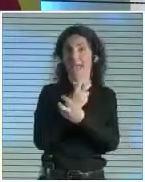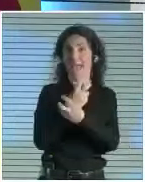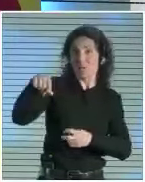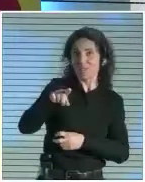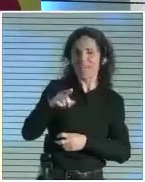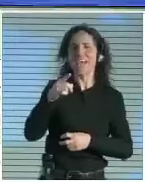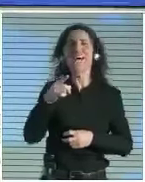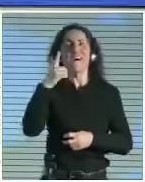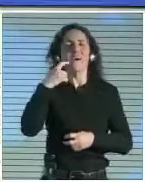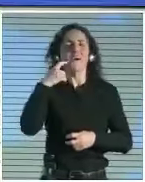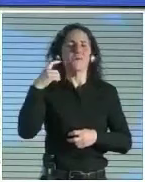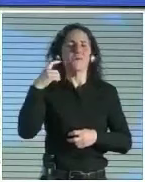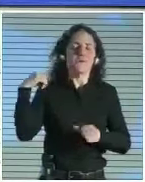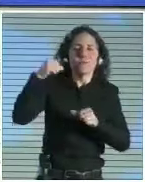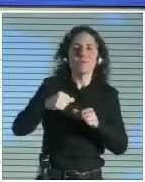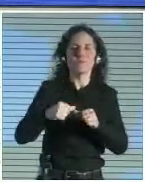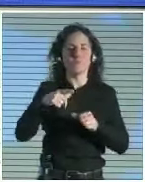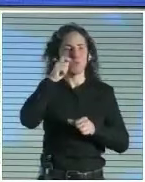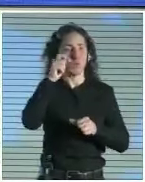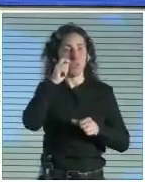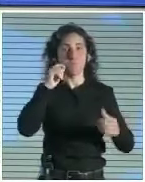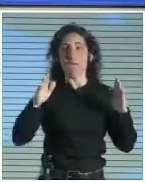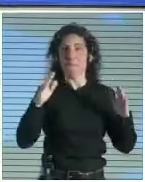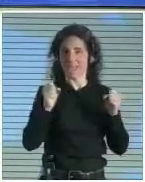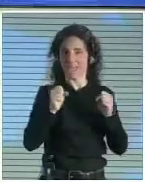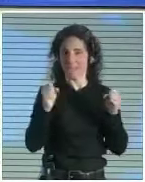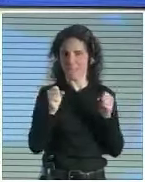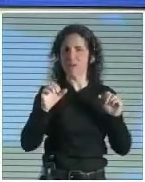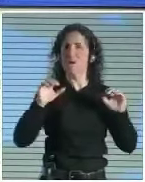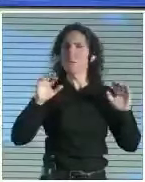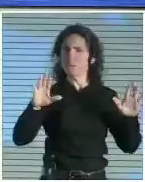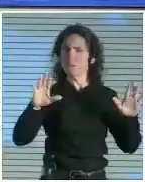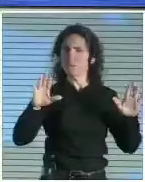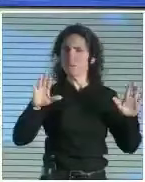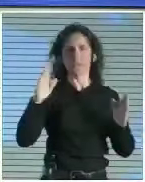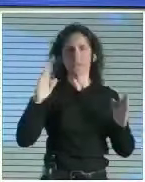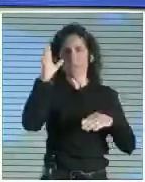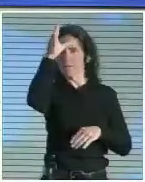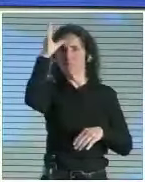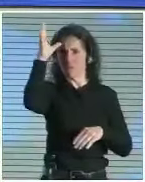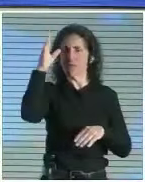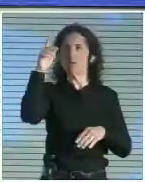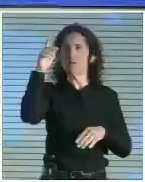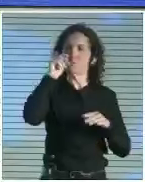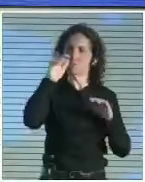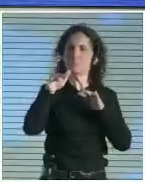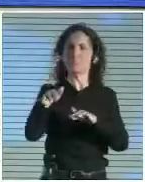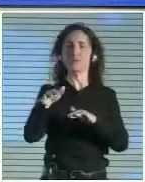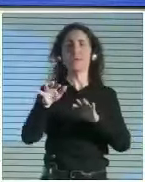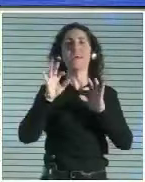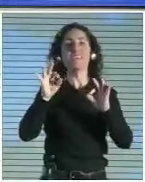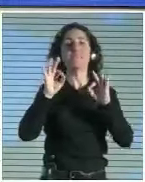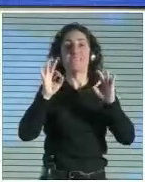summer tourism component, especially during the COVID times. That was very much in demand, and you